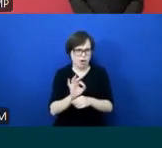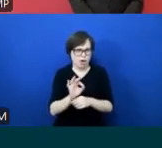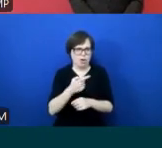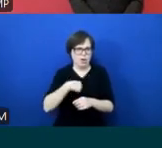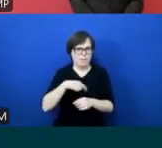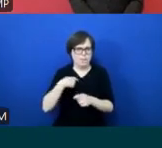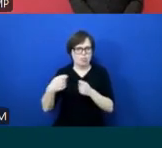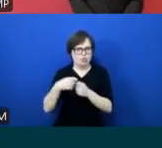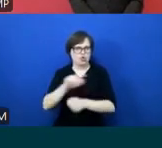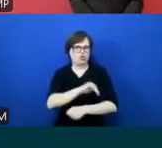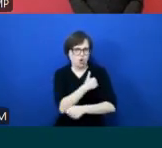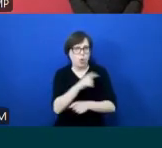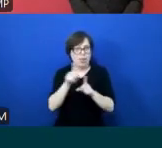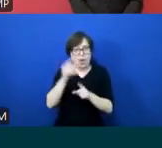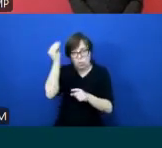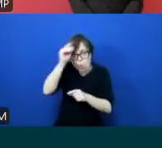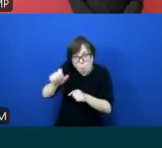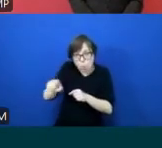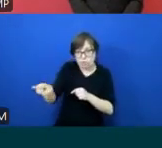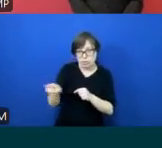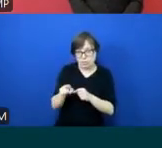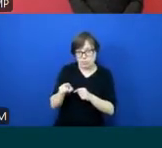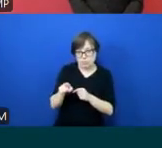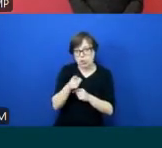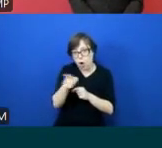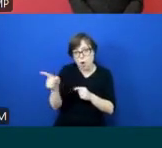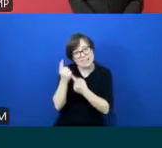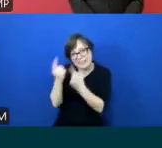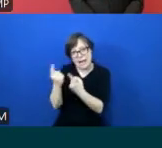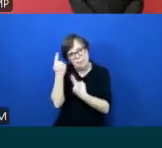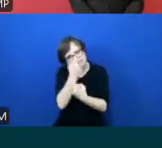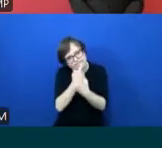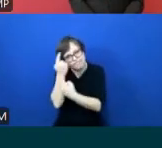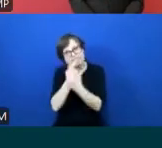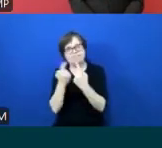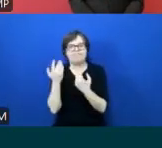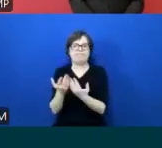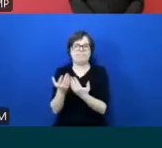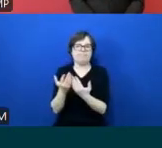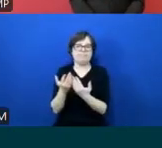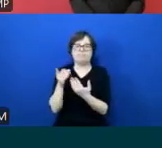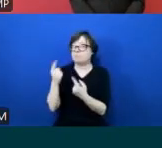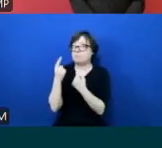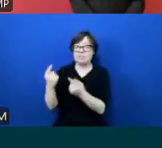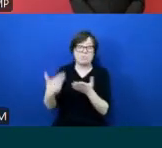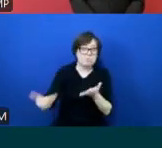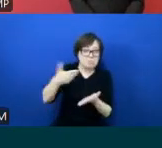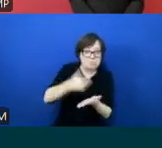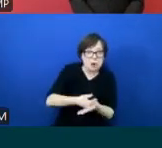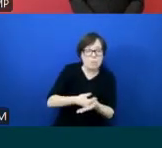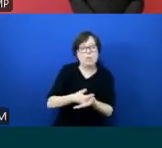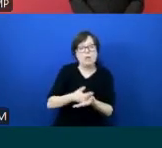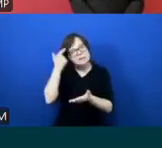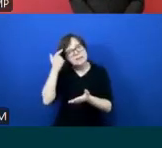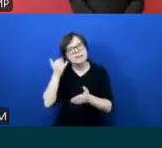themselves, thinking and suggesting measures of planting trees, de-sealing surfaces, etc. on